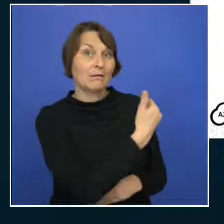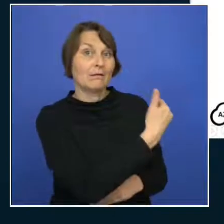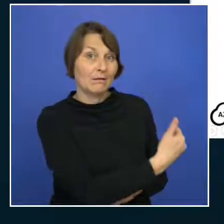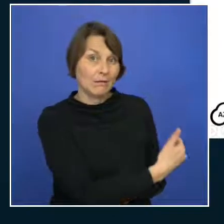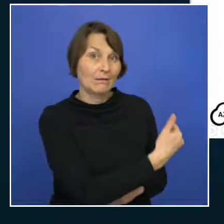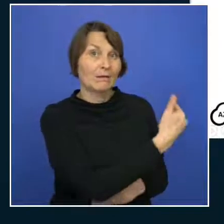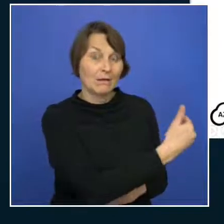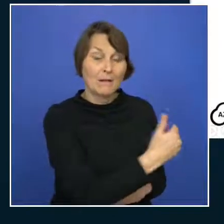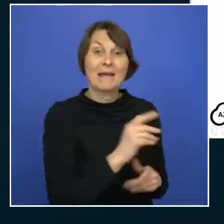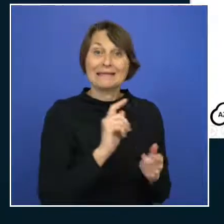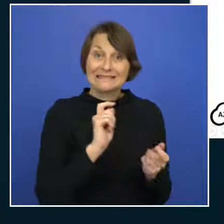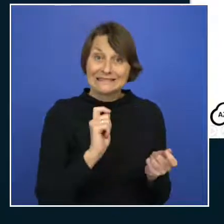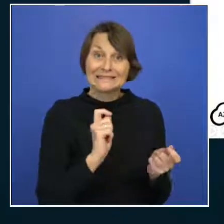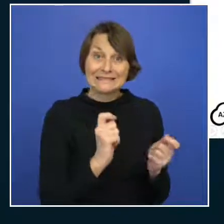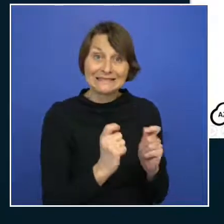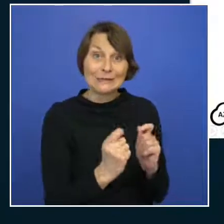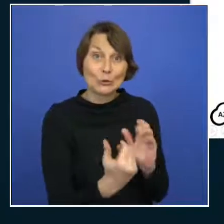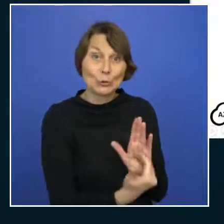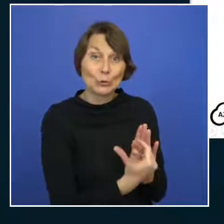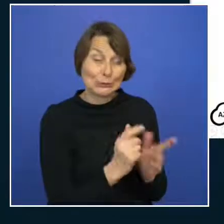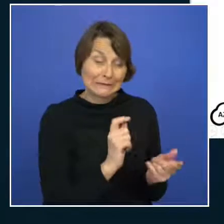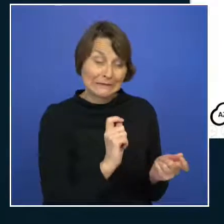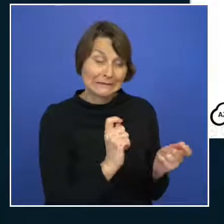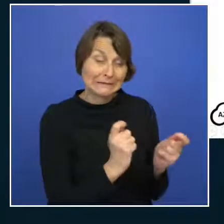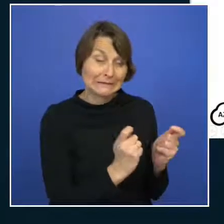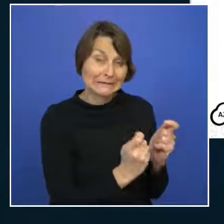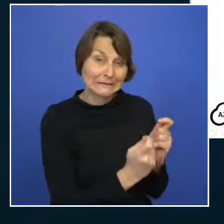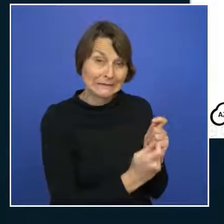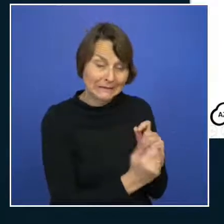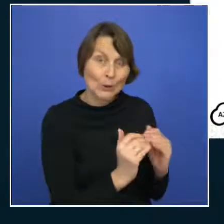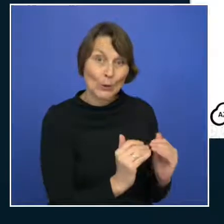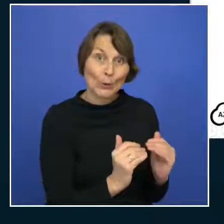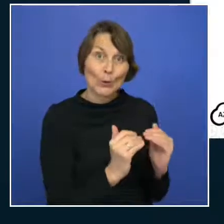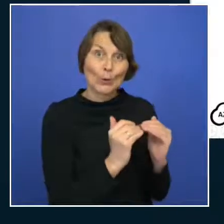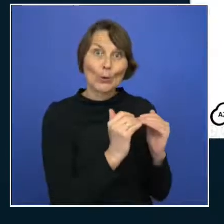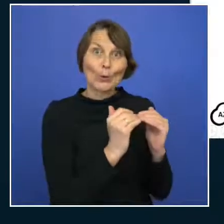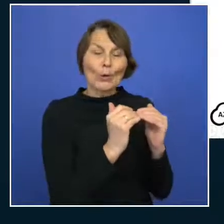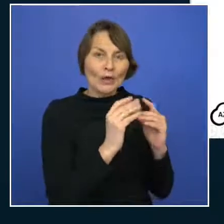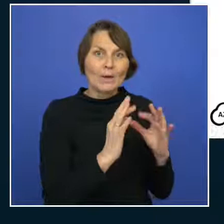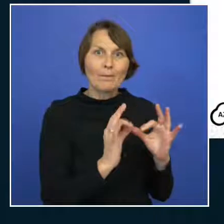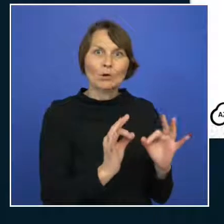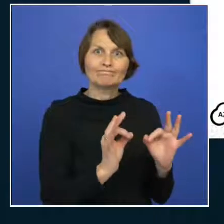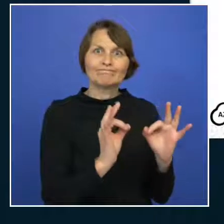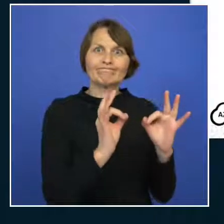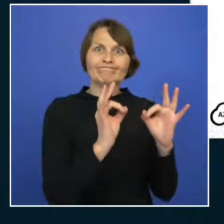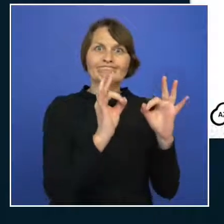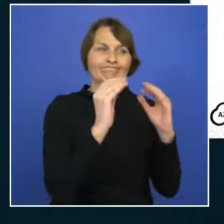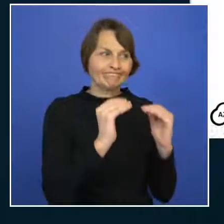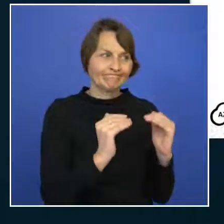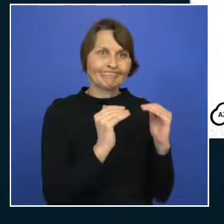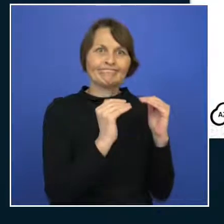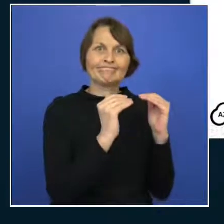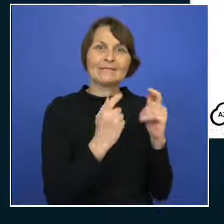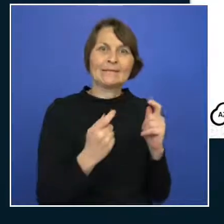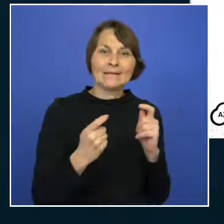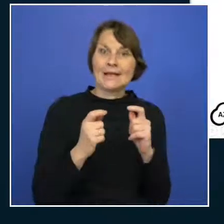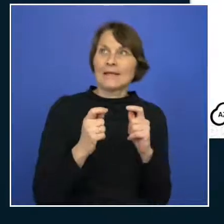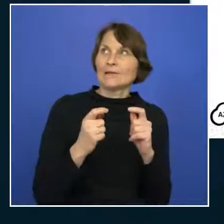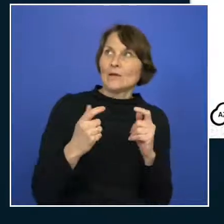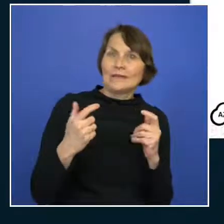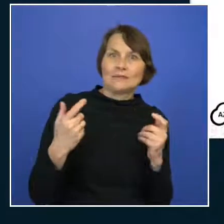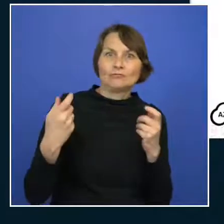the more the higher level of maturity you want to adopt to the cloud, the more you need